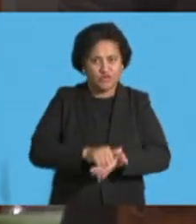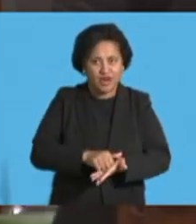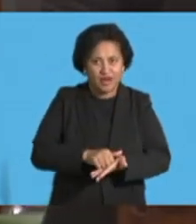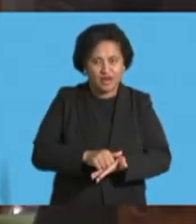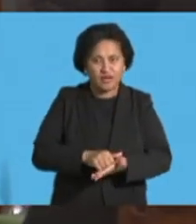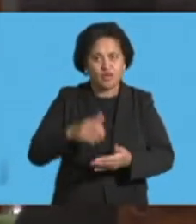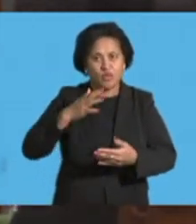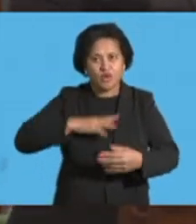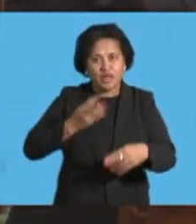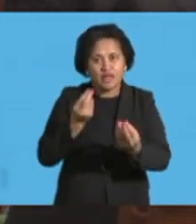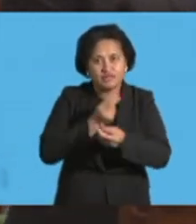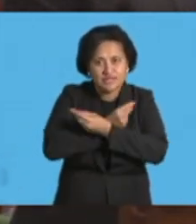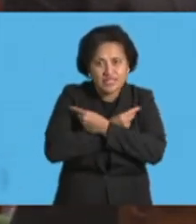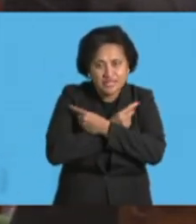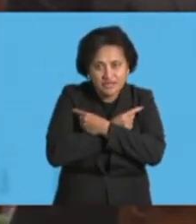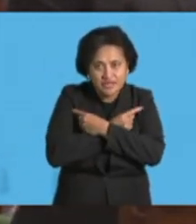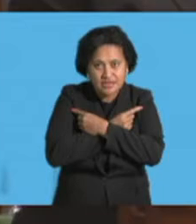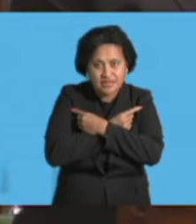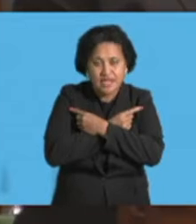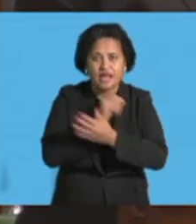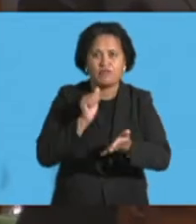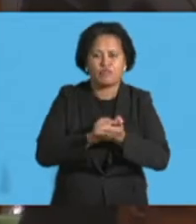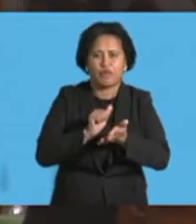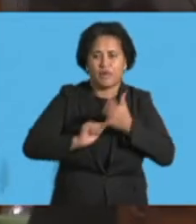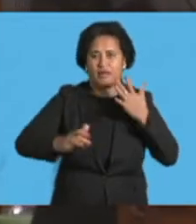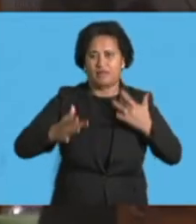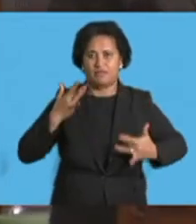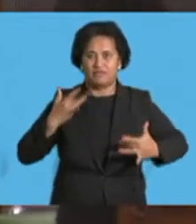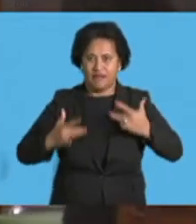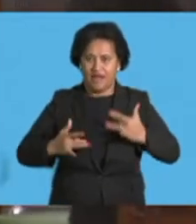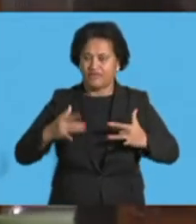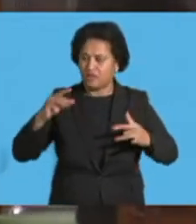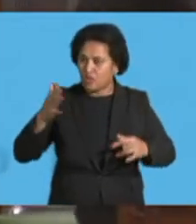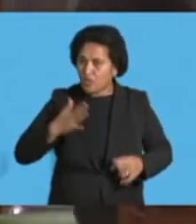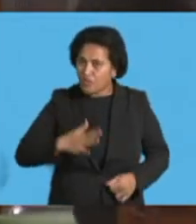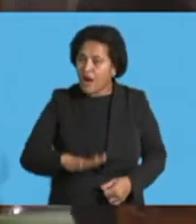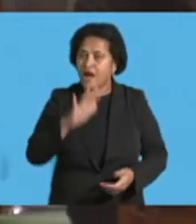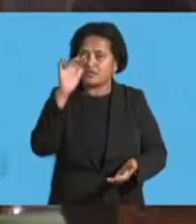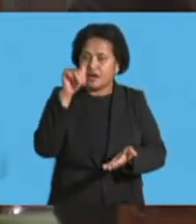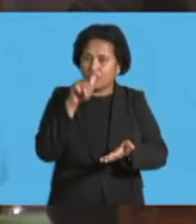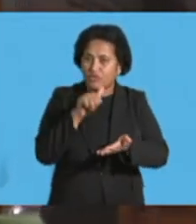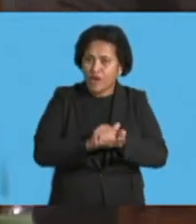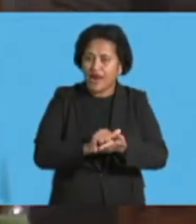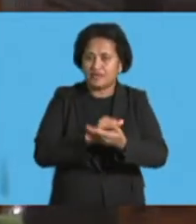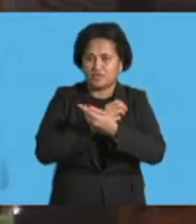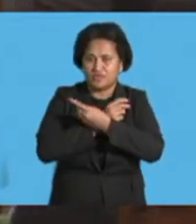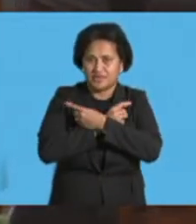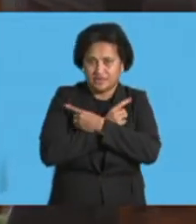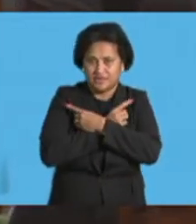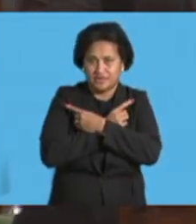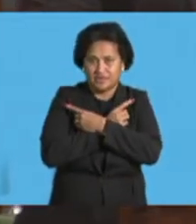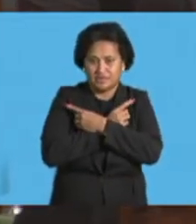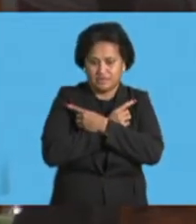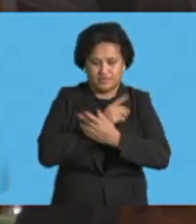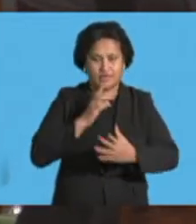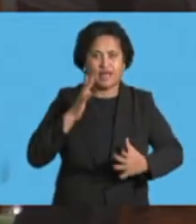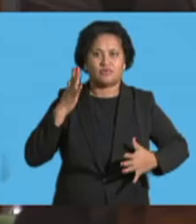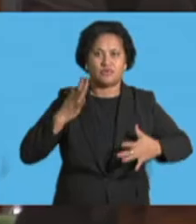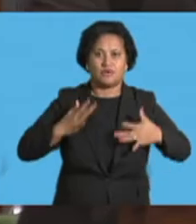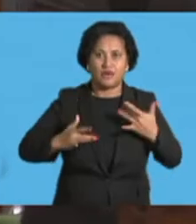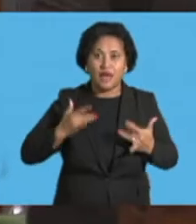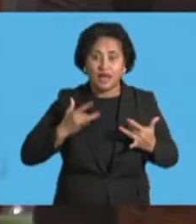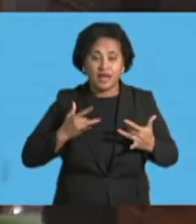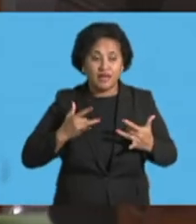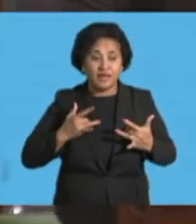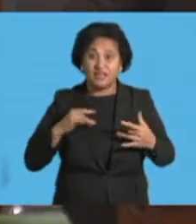to dignity and a decent life. The right to dignity and a decent life. If this pains the opposition, then